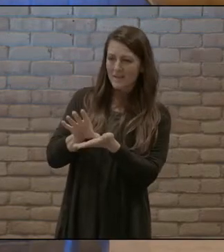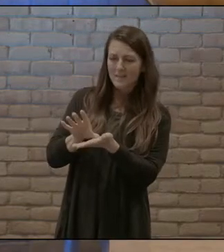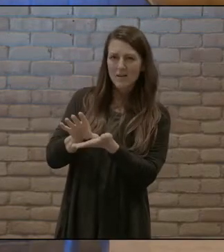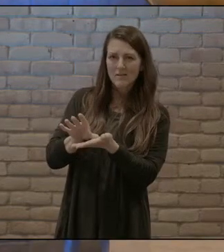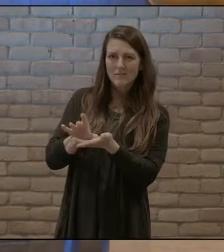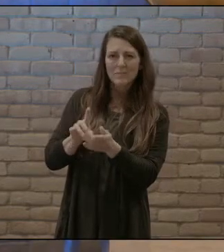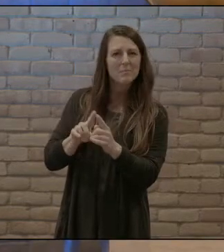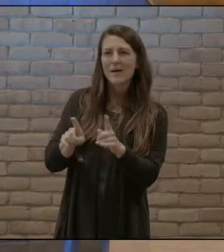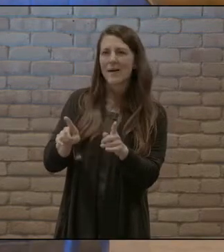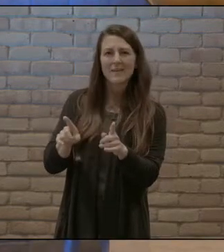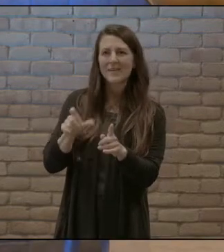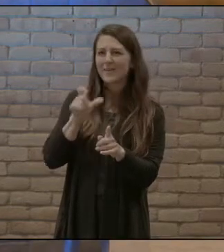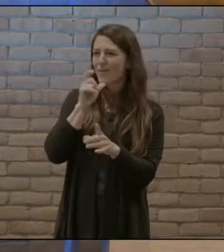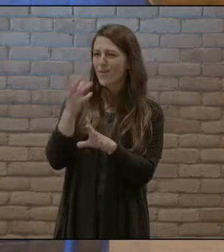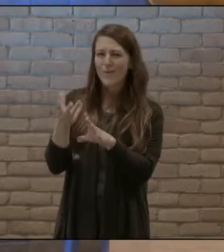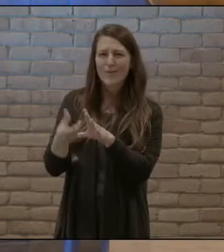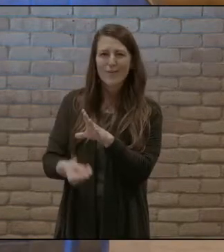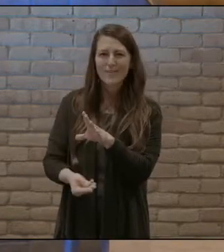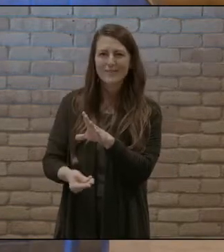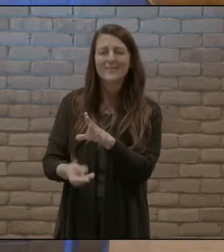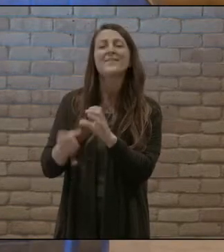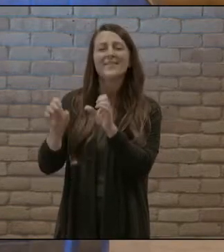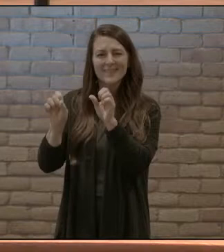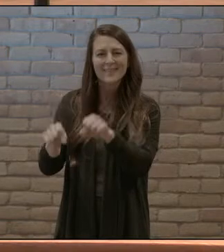And so it is for us.